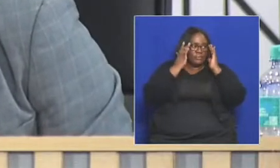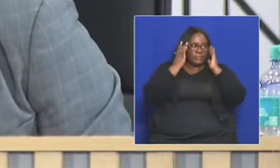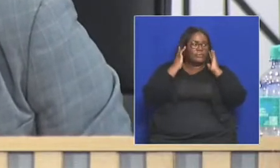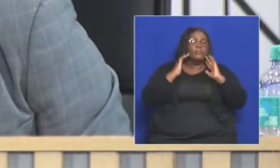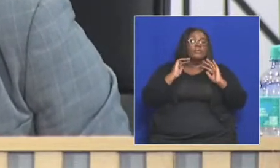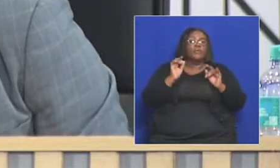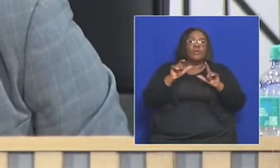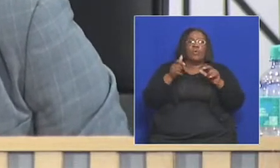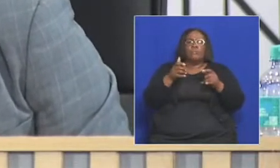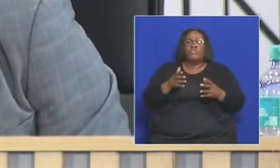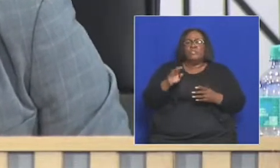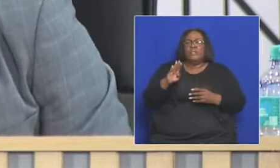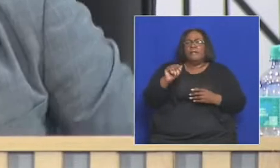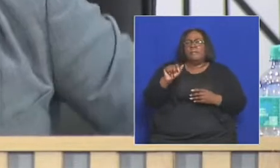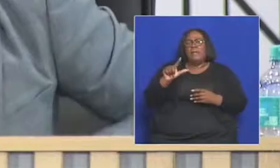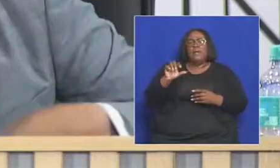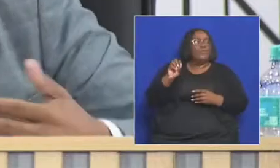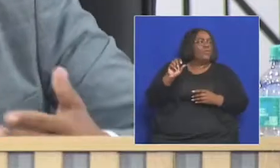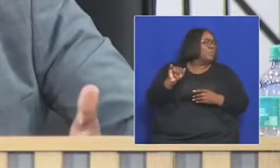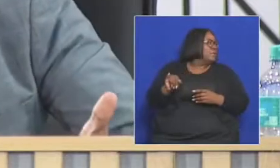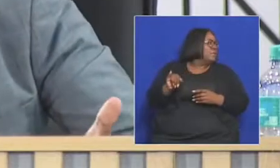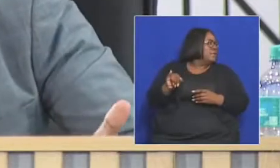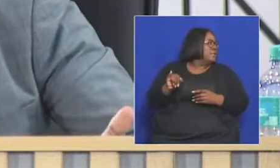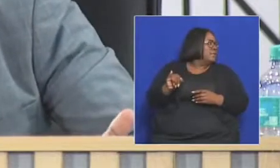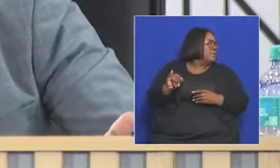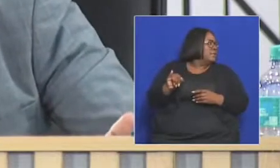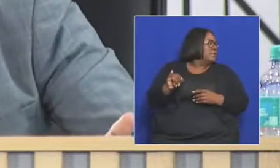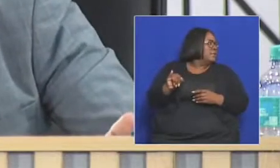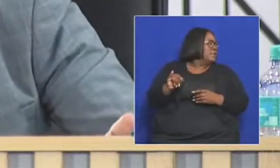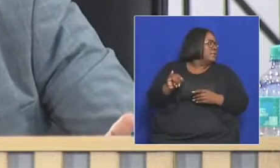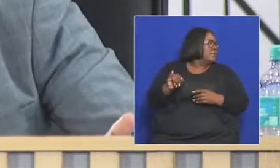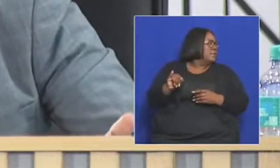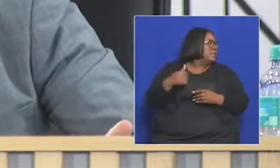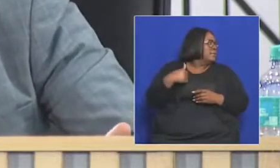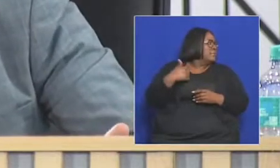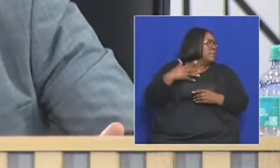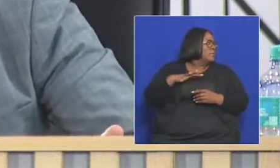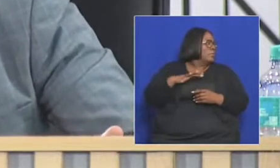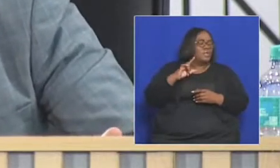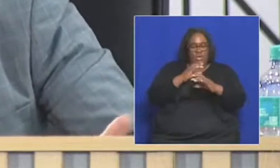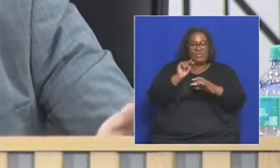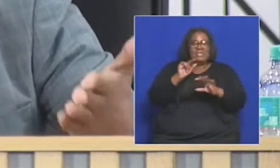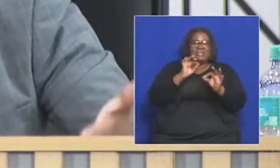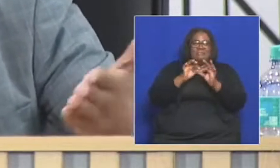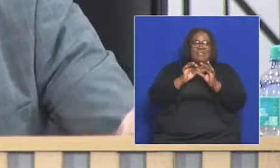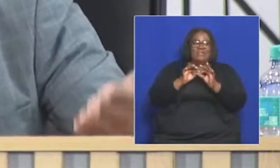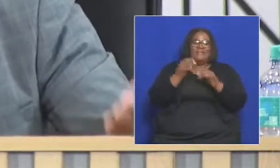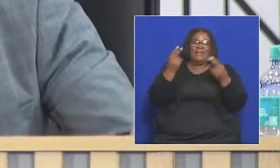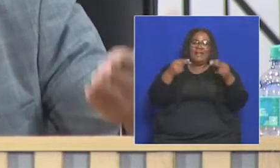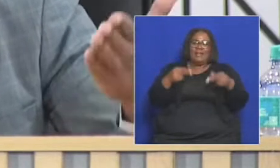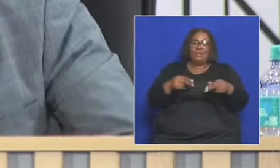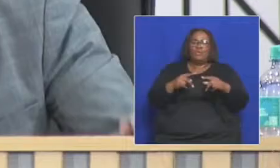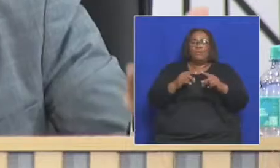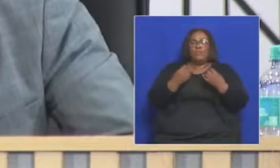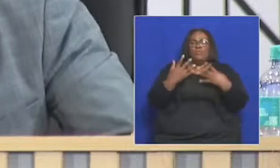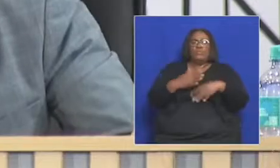didn't want to confine myself only in this specific account, but when you say most, I know that most of the time like AK